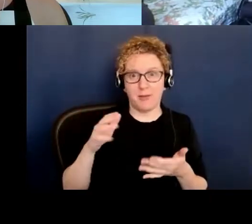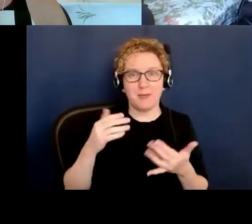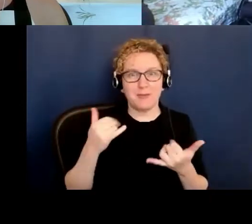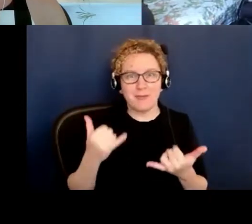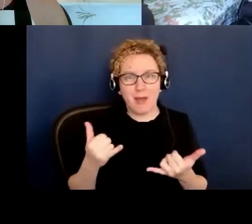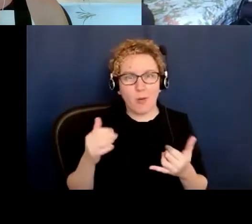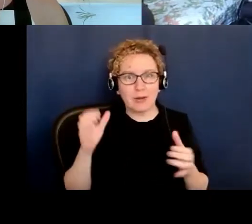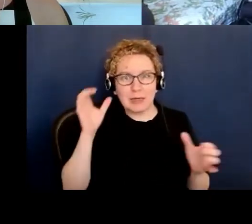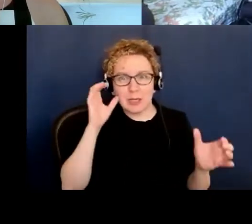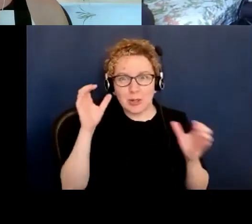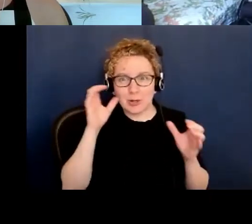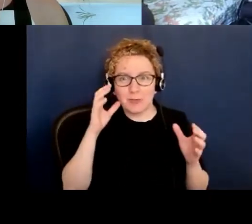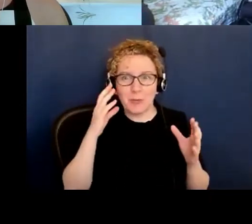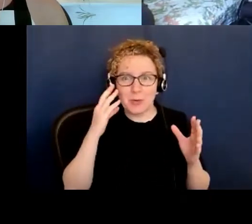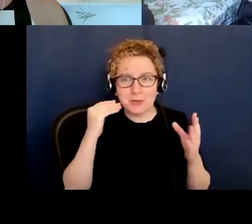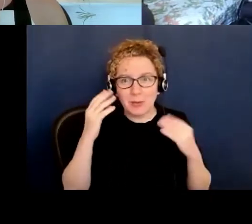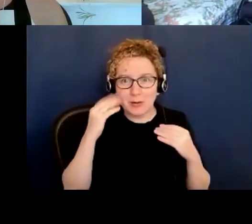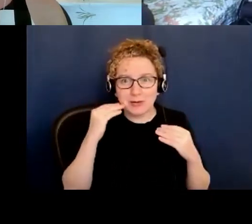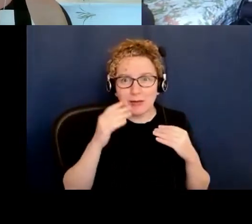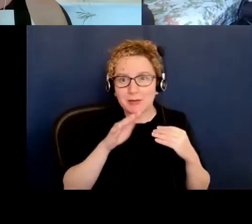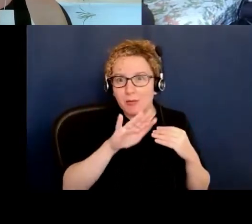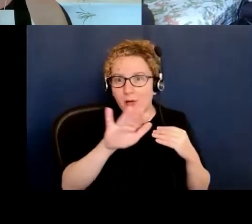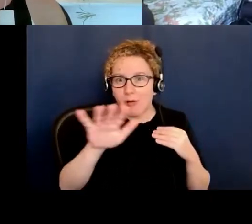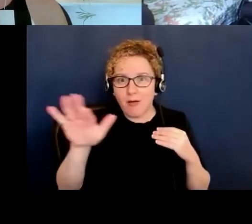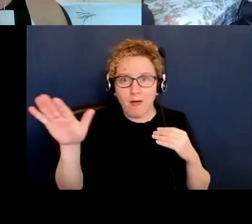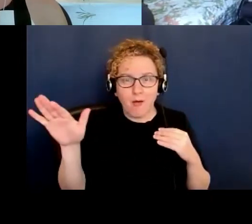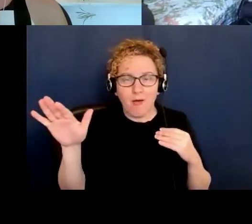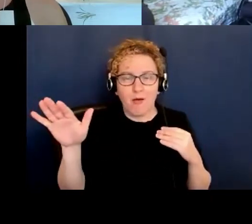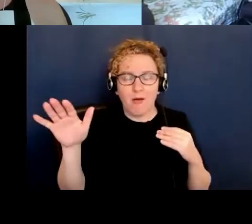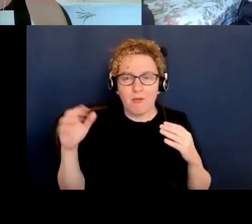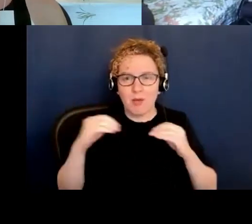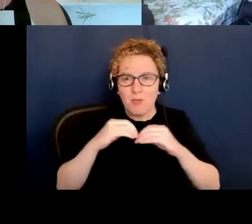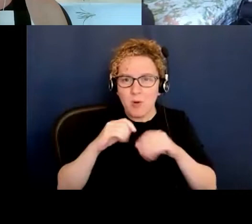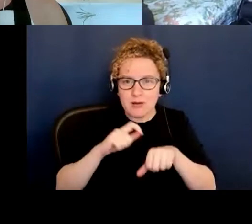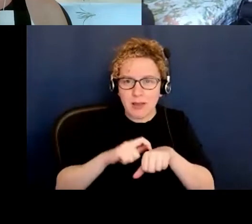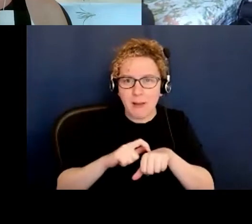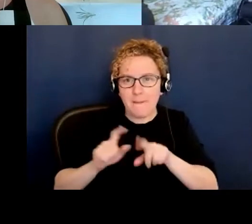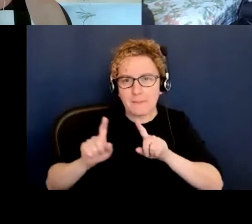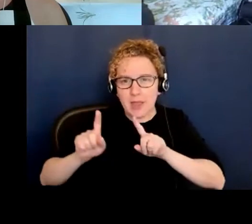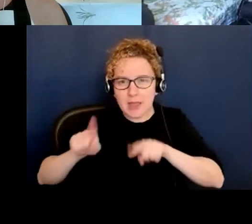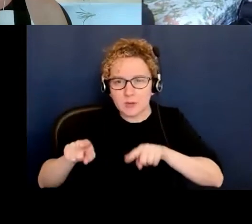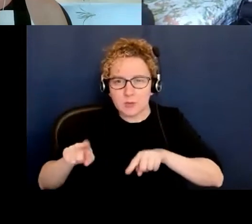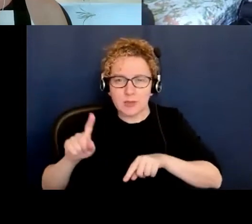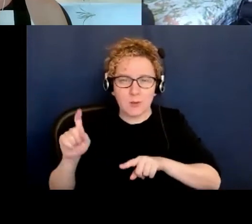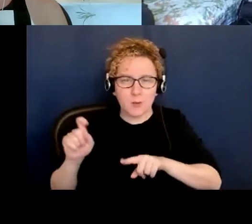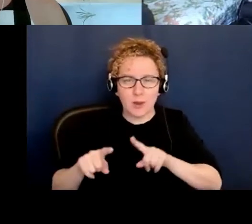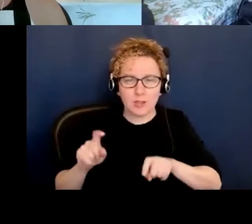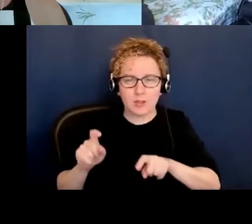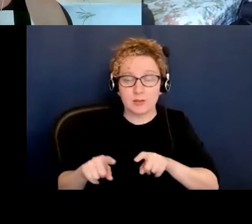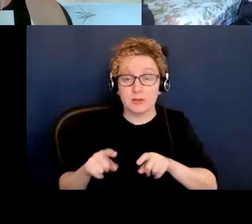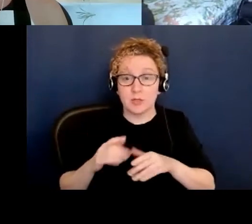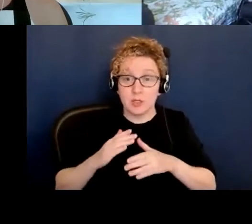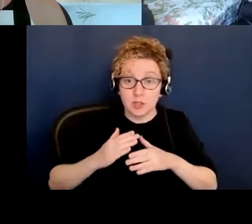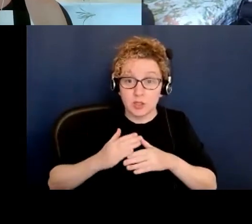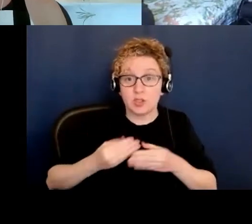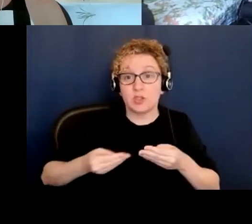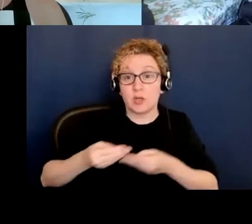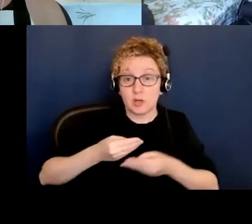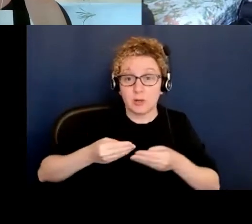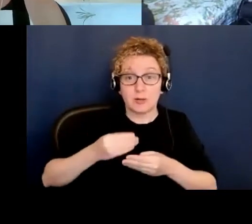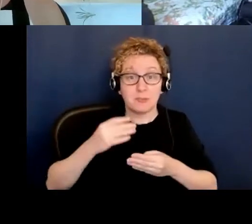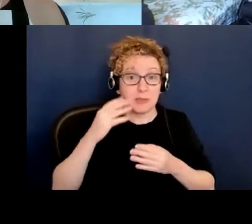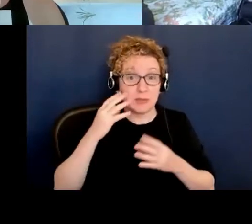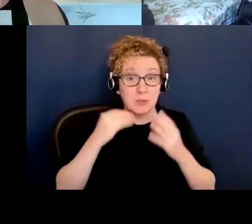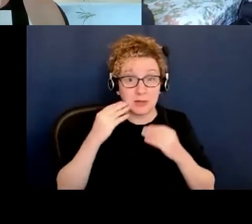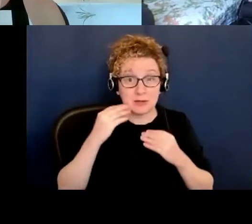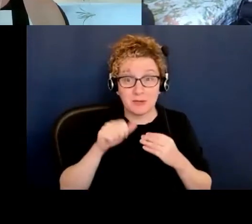from the experiences and spend more time answering the questions and sharing the experiences of others who've done